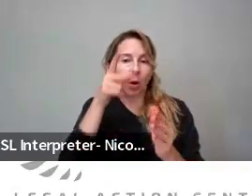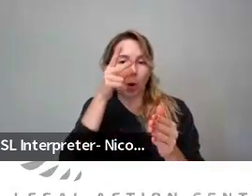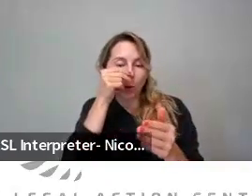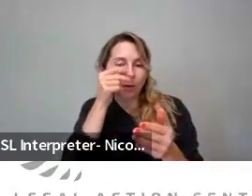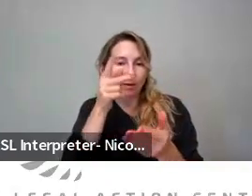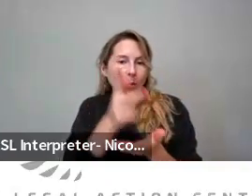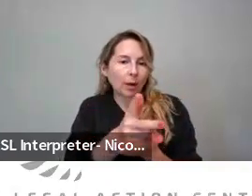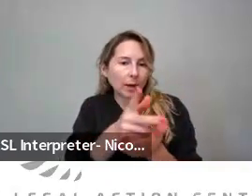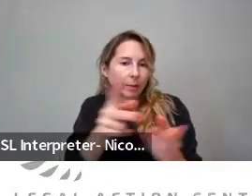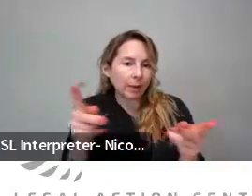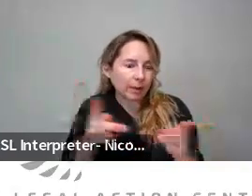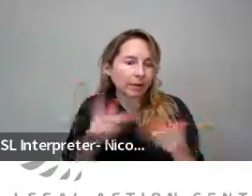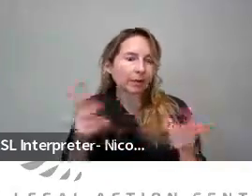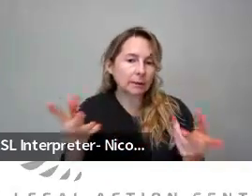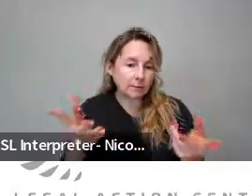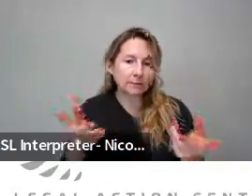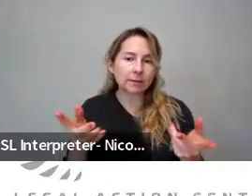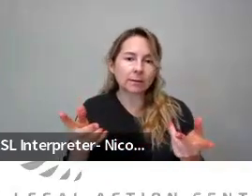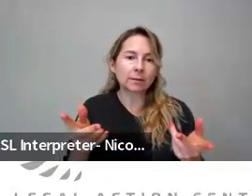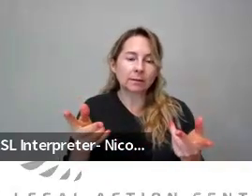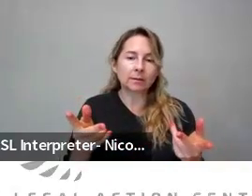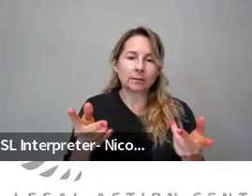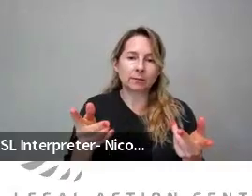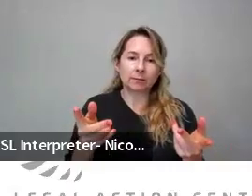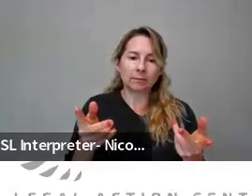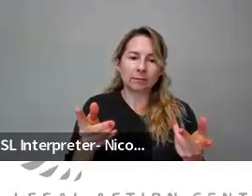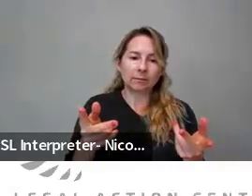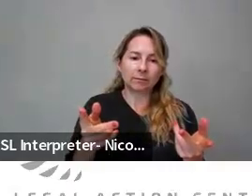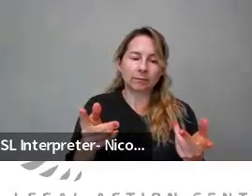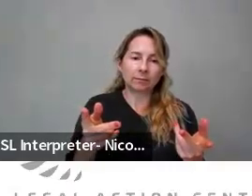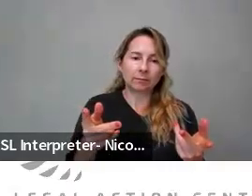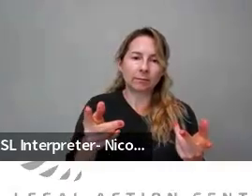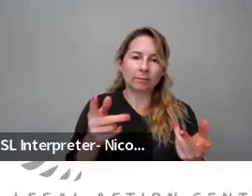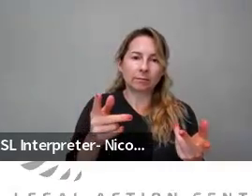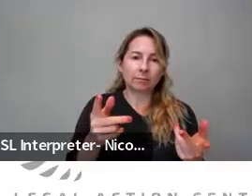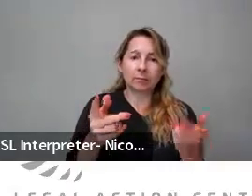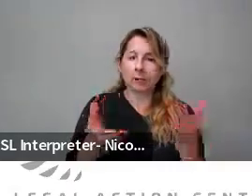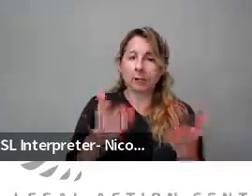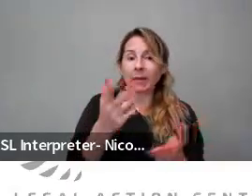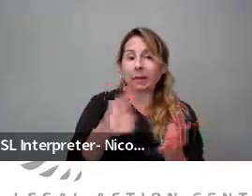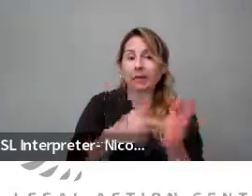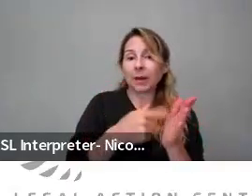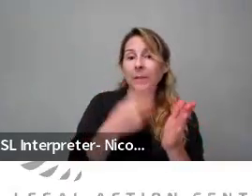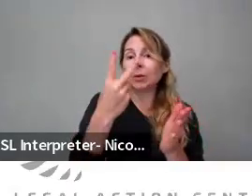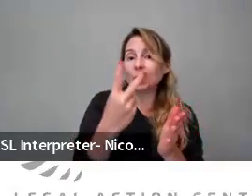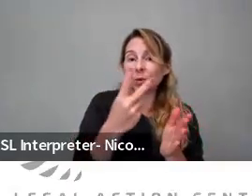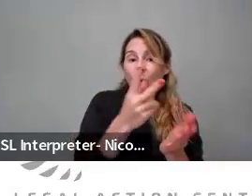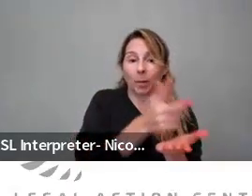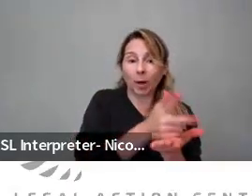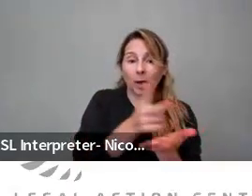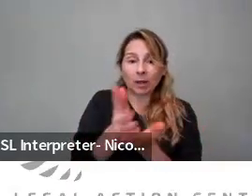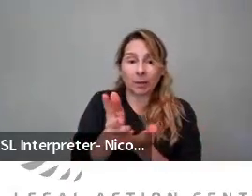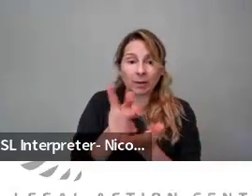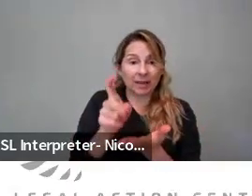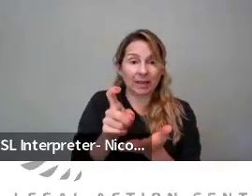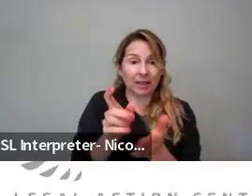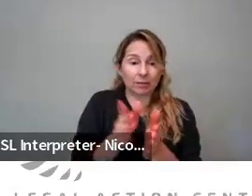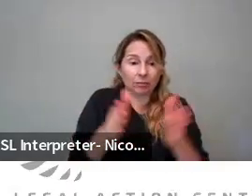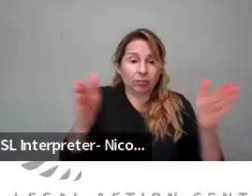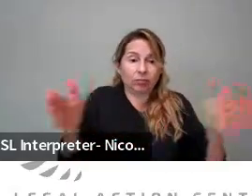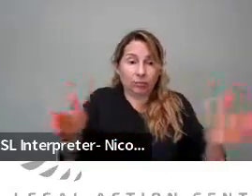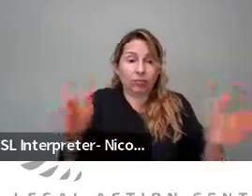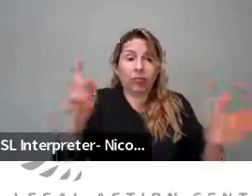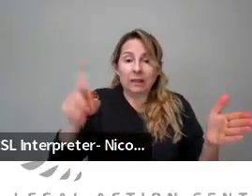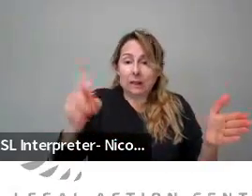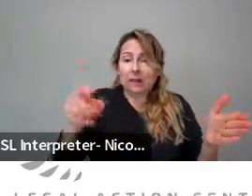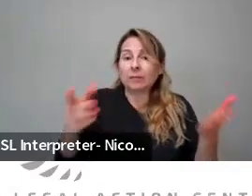parking spot, to be able to use 2 parking spots instead of the 1 small parking spot that you ordinarily